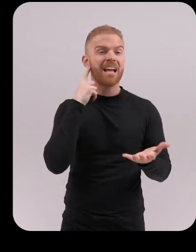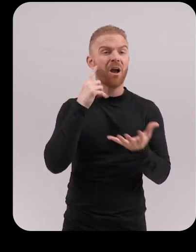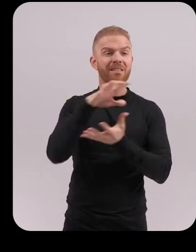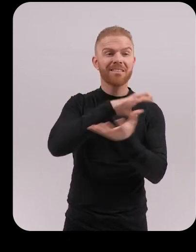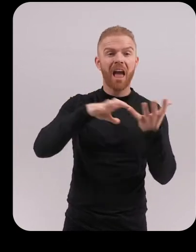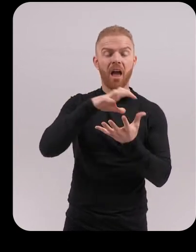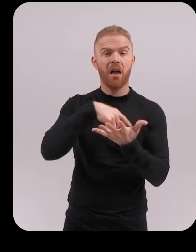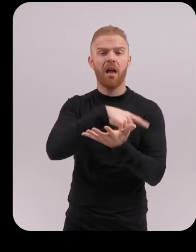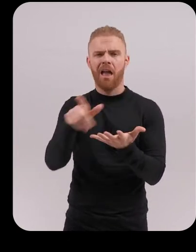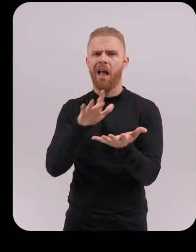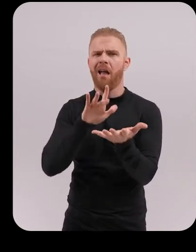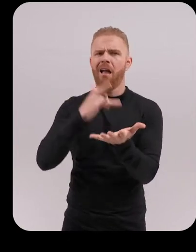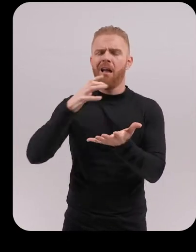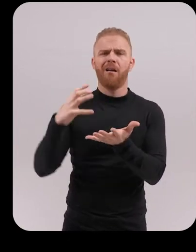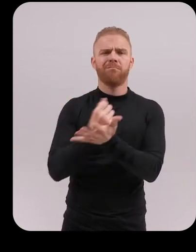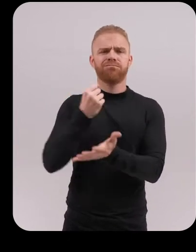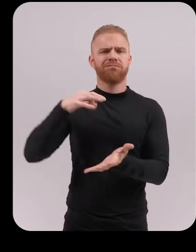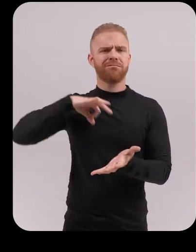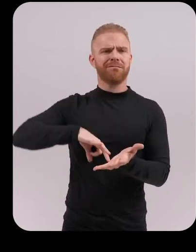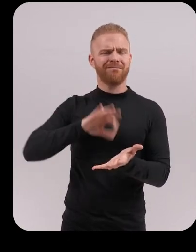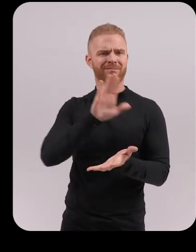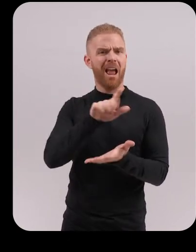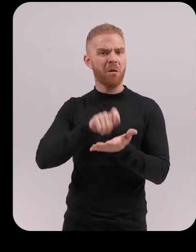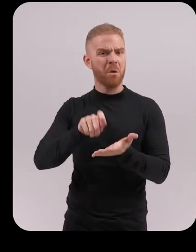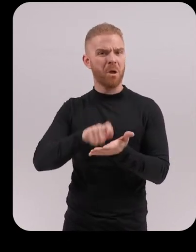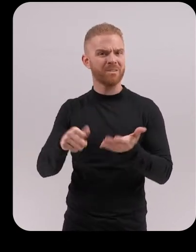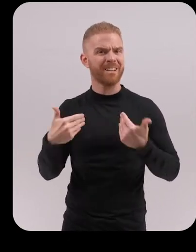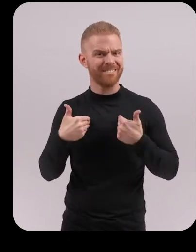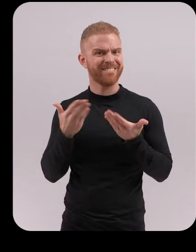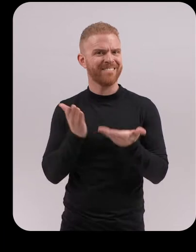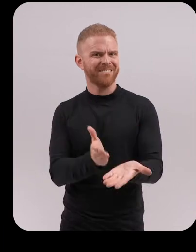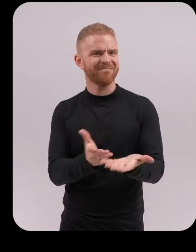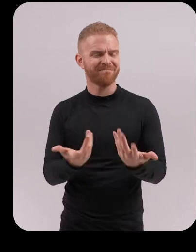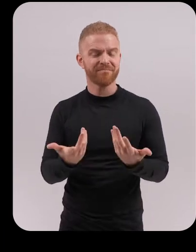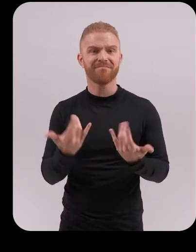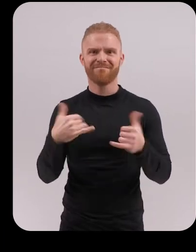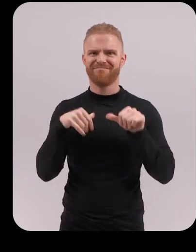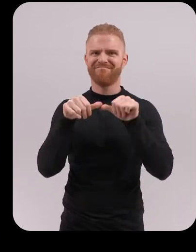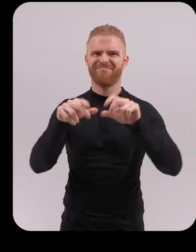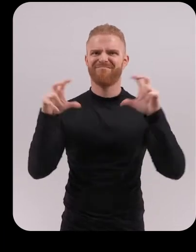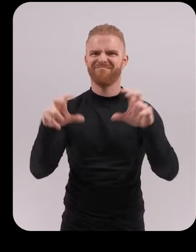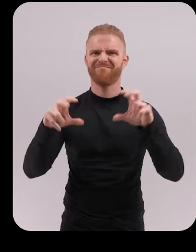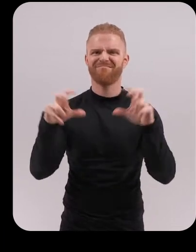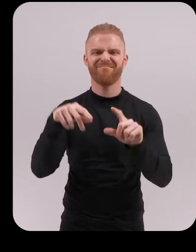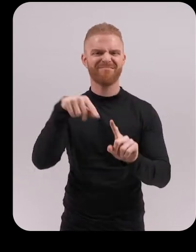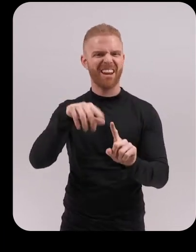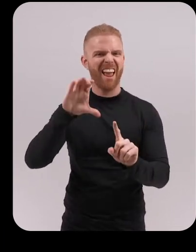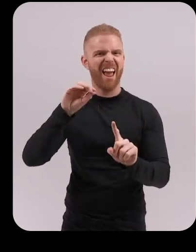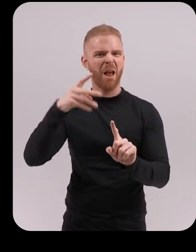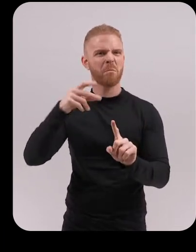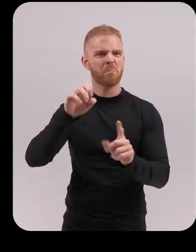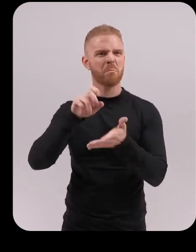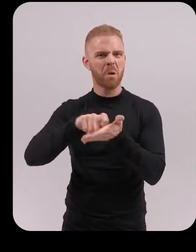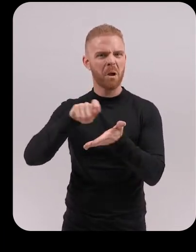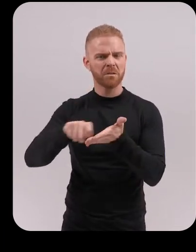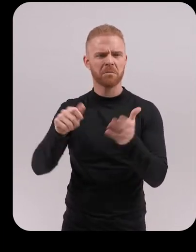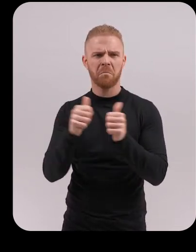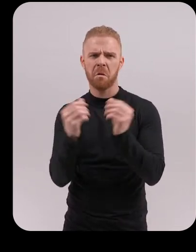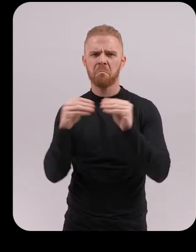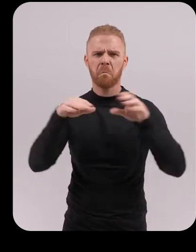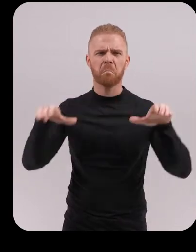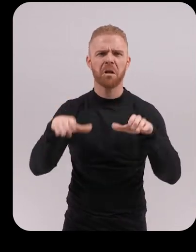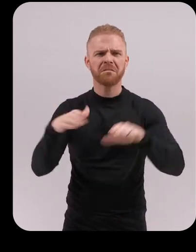taking advantage of the benefits Compose brings. We're continuing to invest in Compose with more